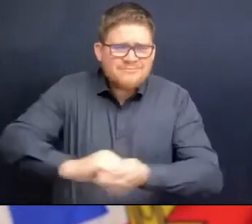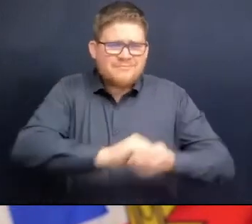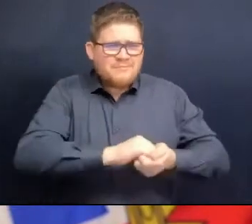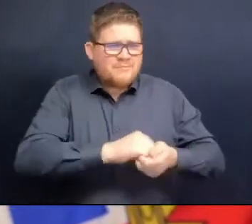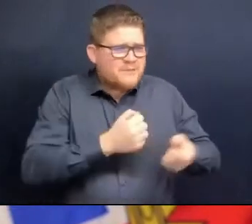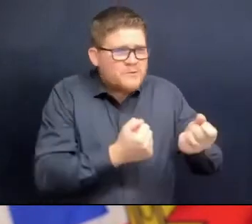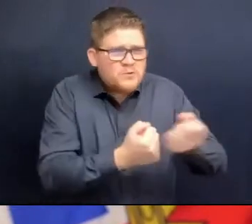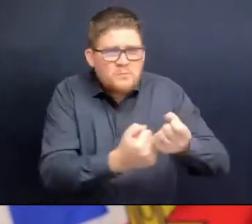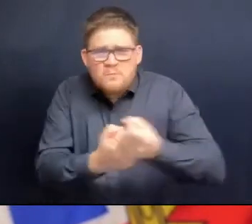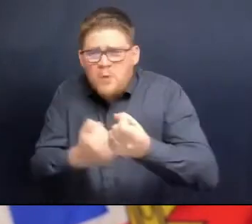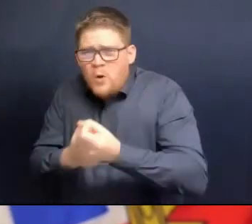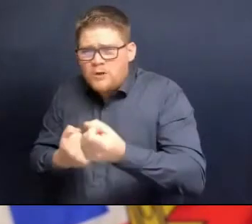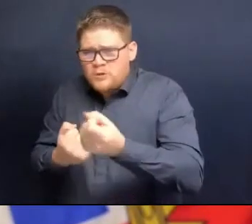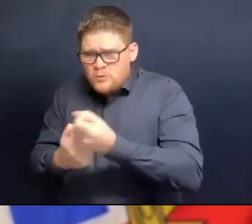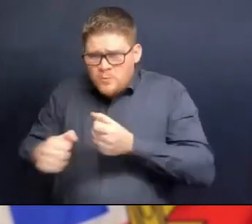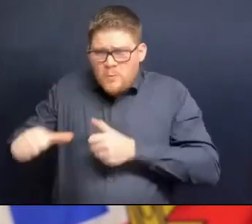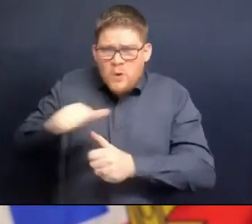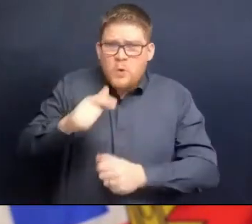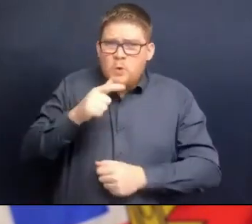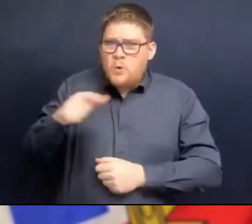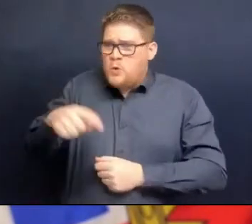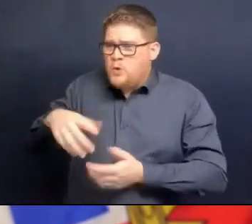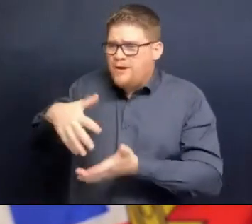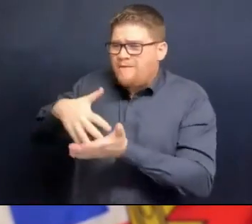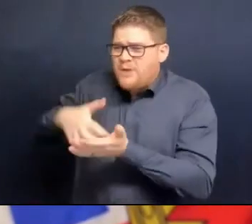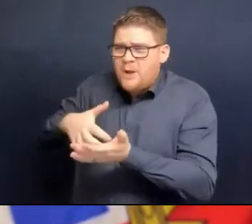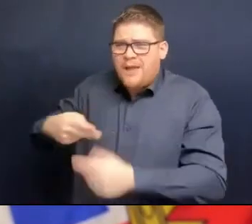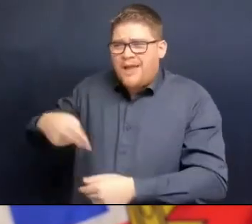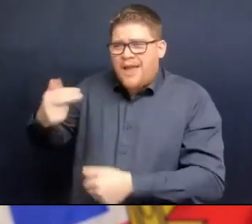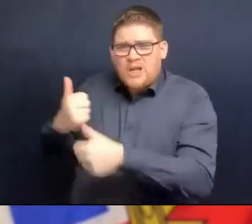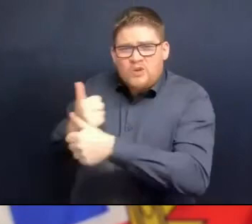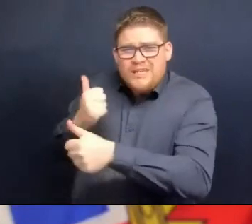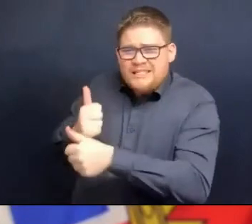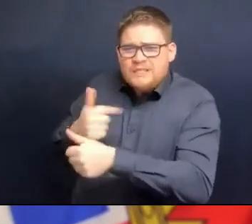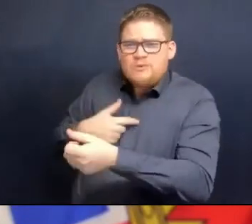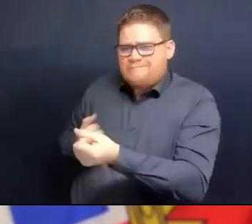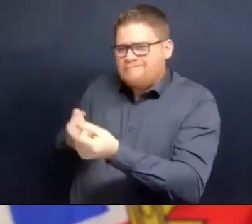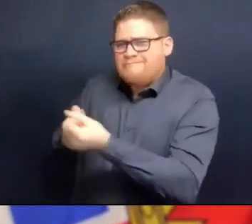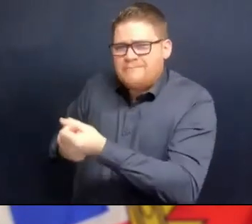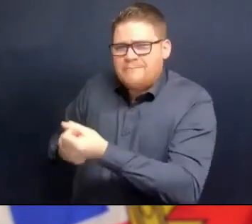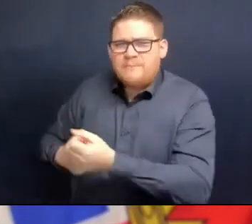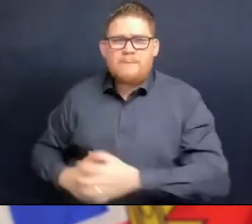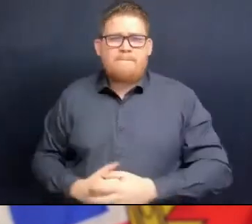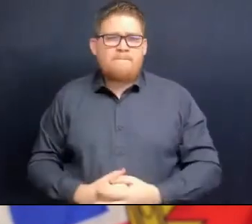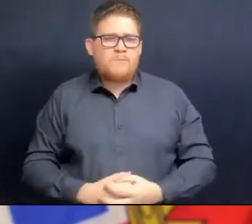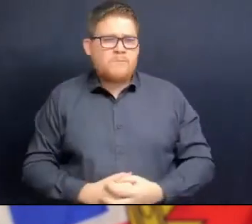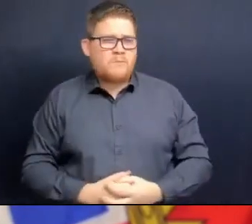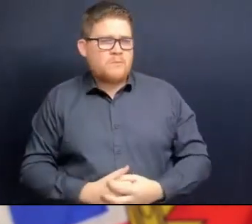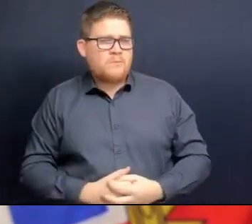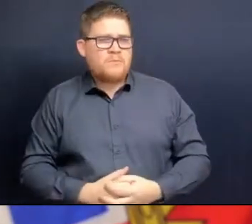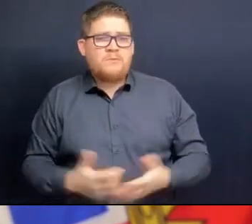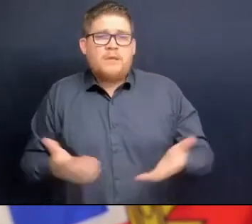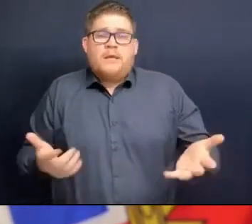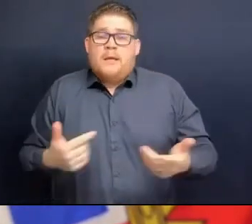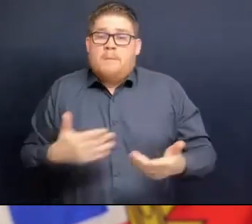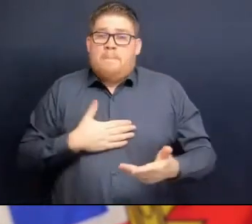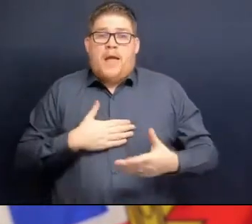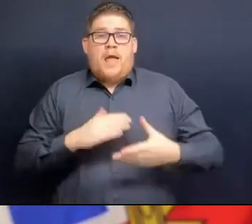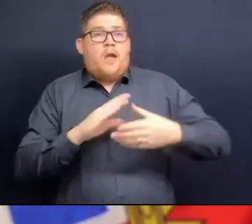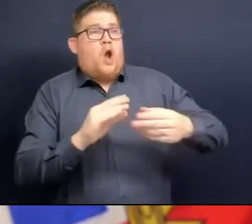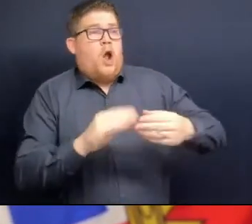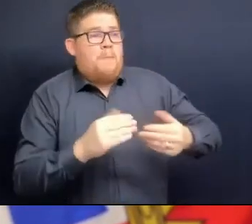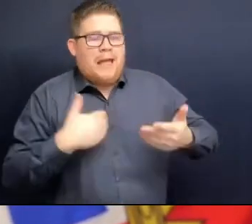those people who continue to be at high risk. And, you know, I don't know what to say, but it